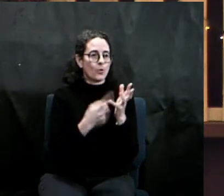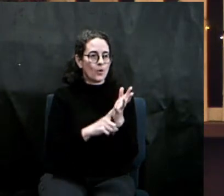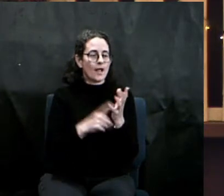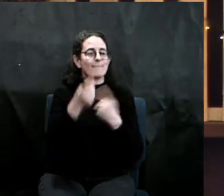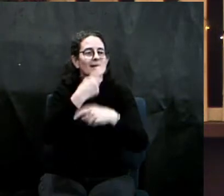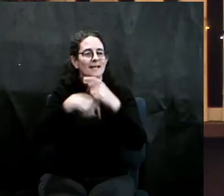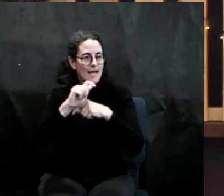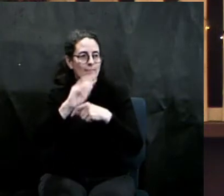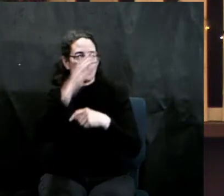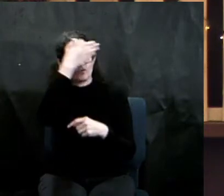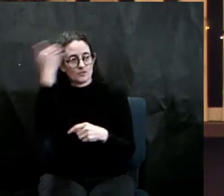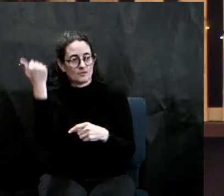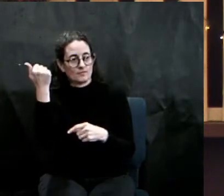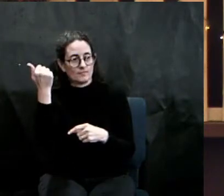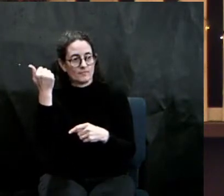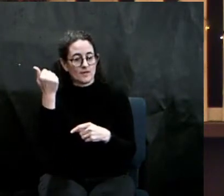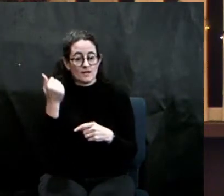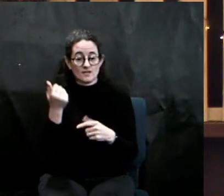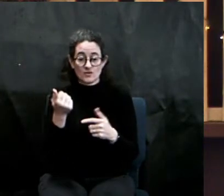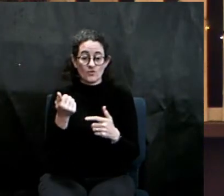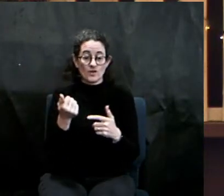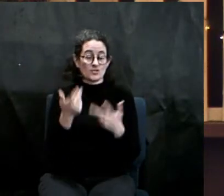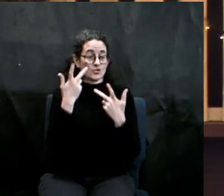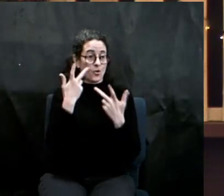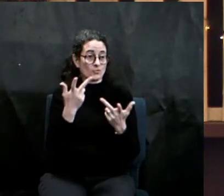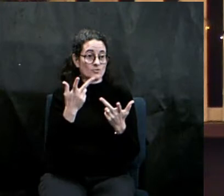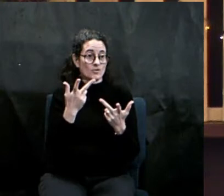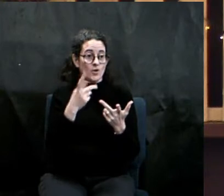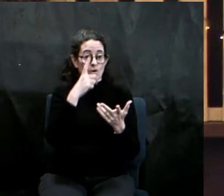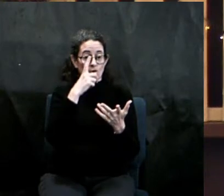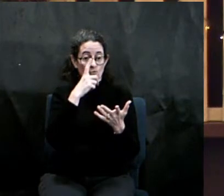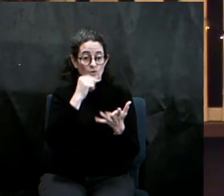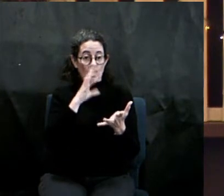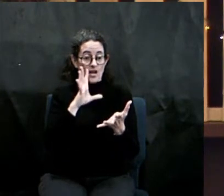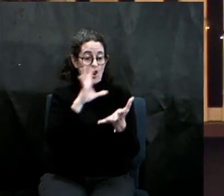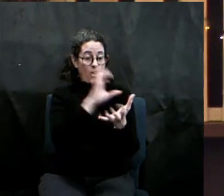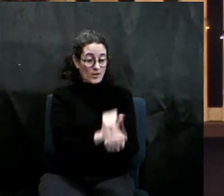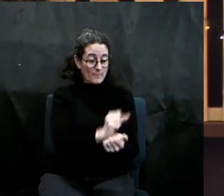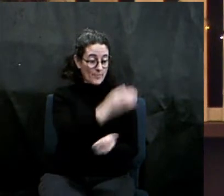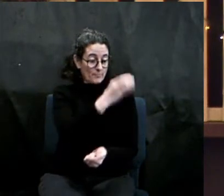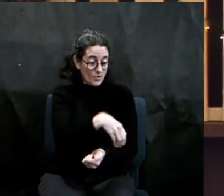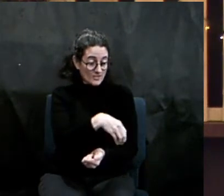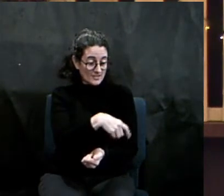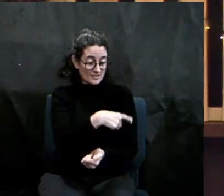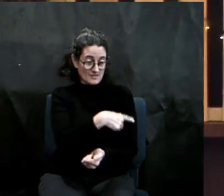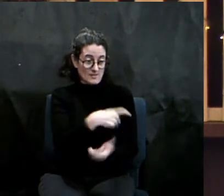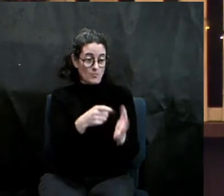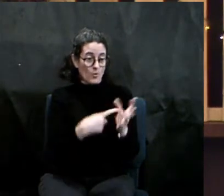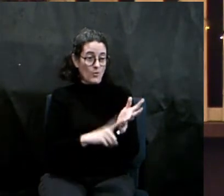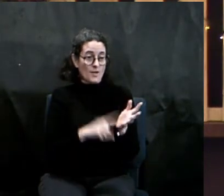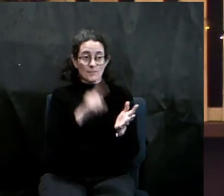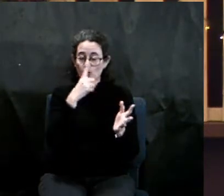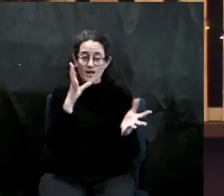You can lock Paul up, but you can't lock up the gospel. As Paul himself would later